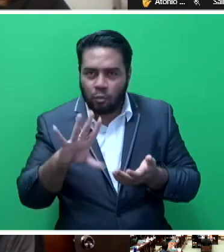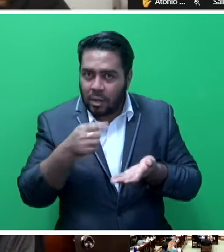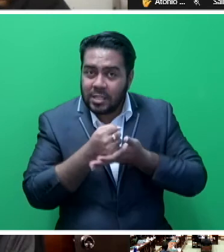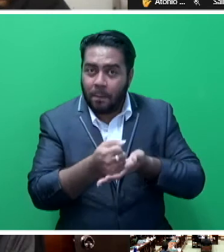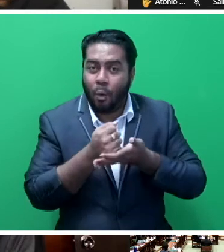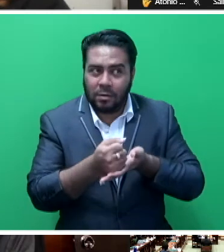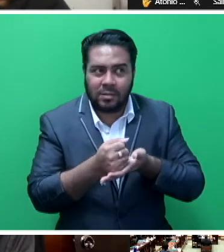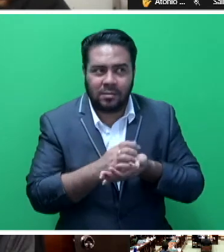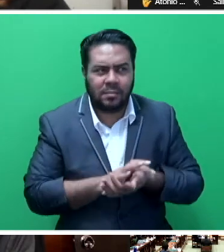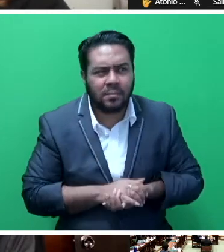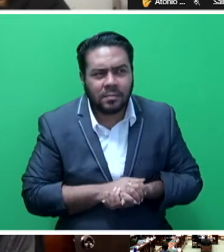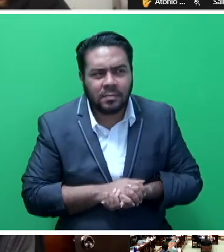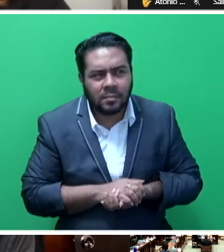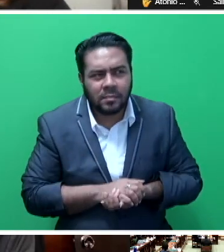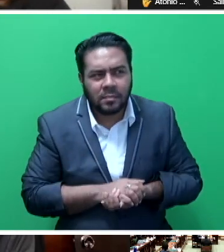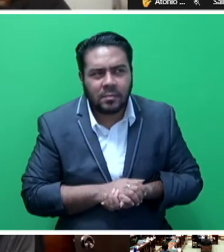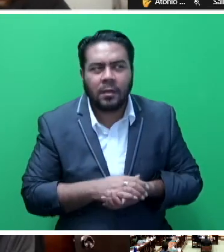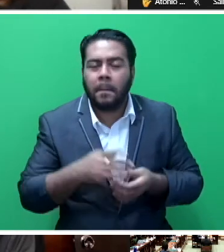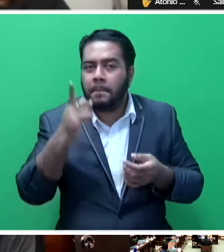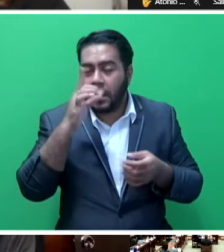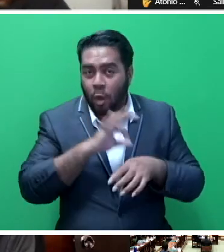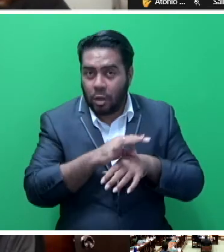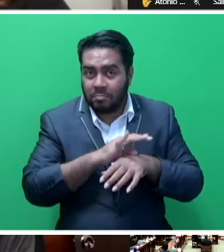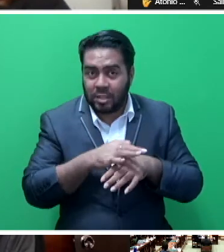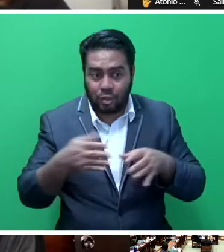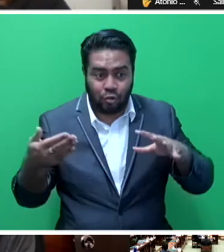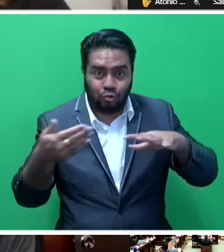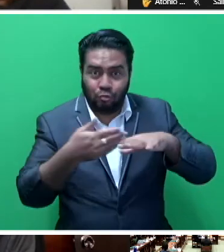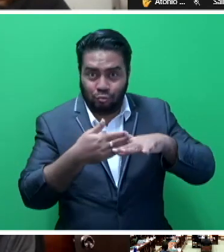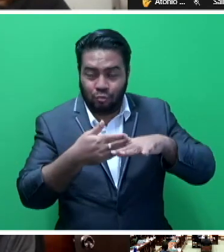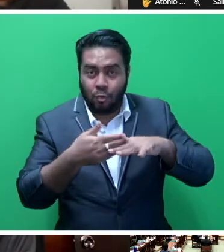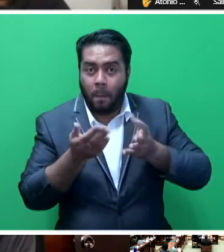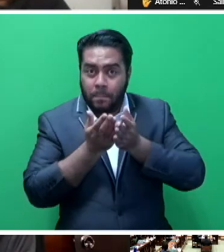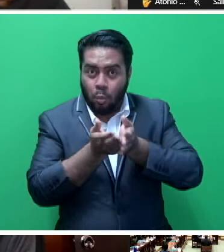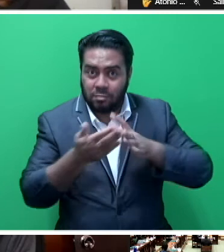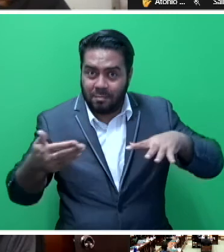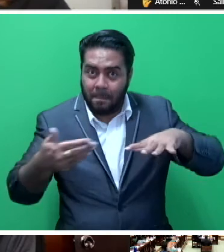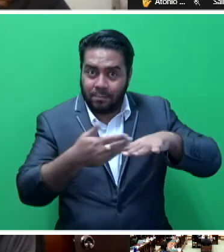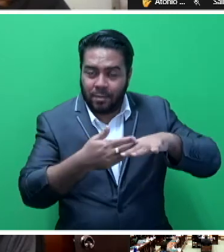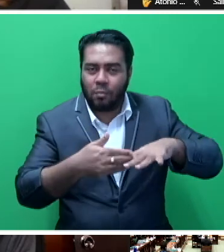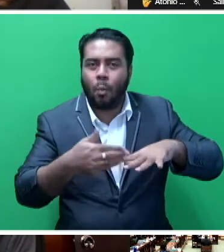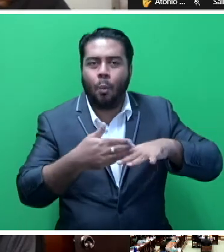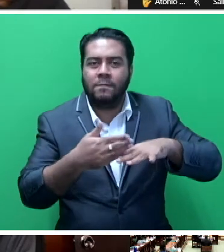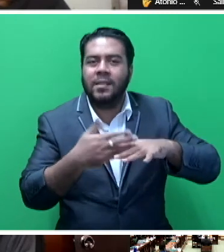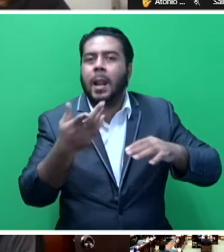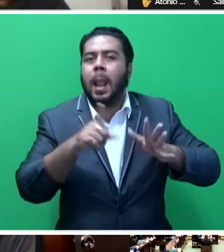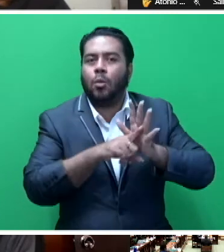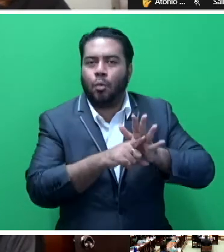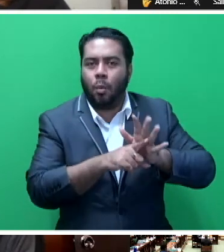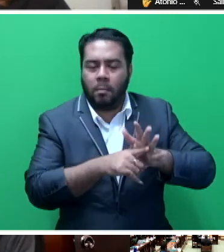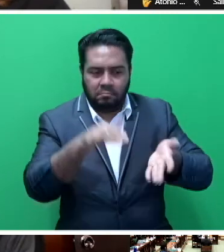marine vessel Vevueti, which was a hospital ship berthed at Lautoka Wharf, which was the center for